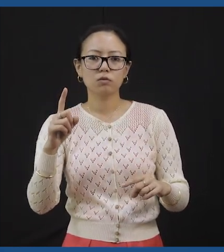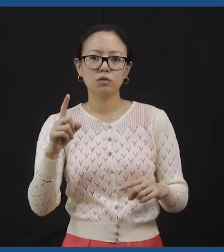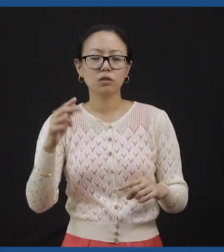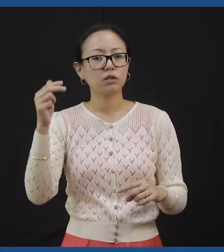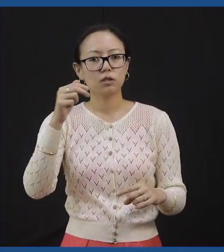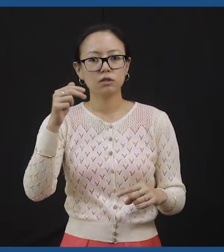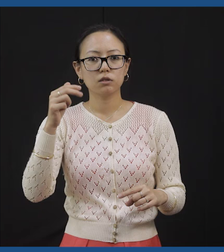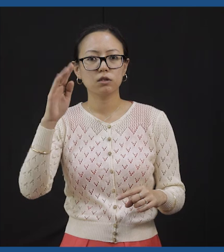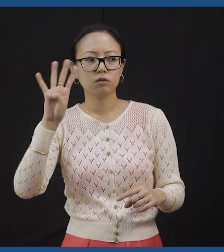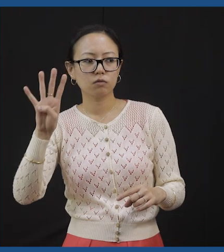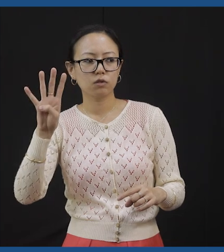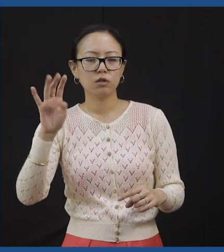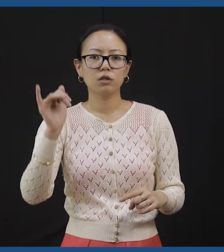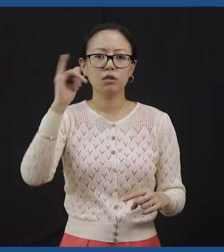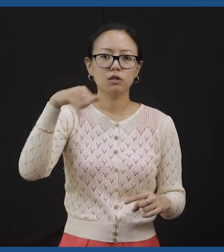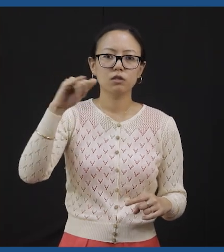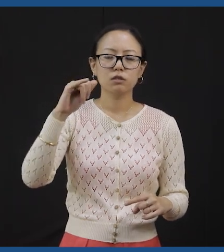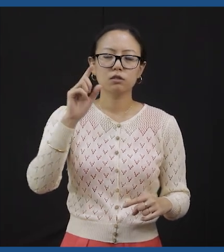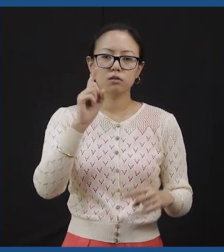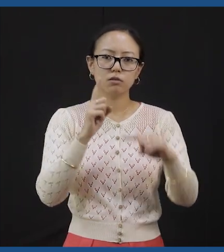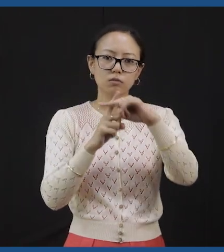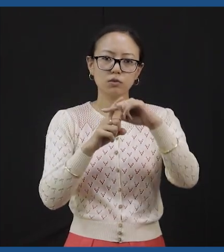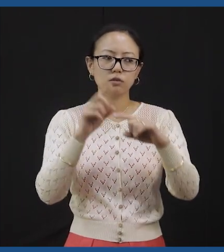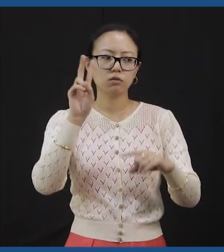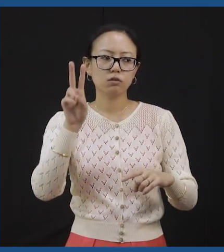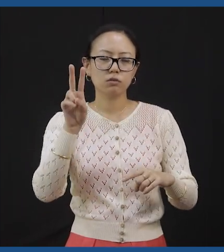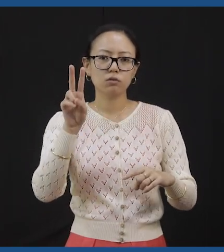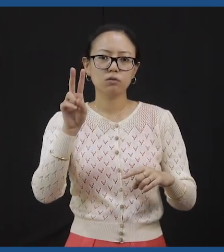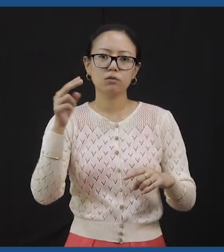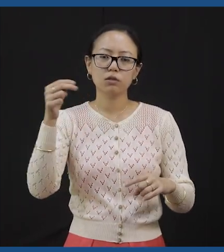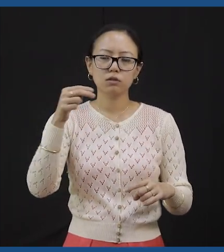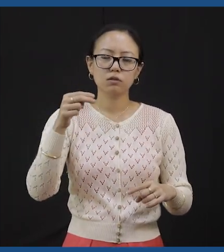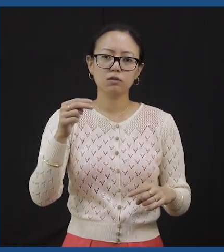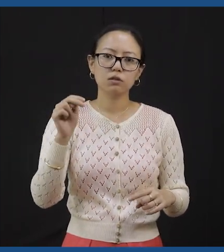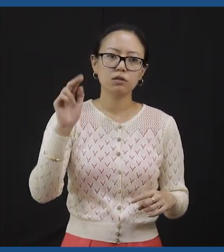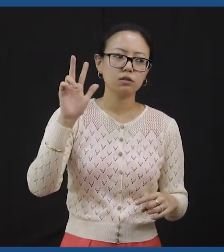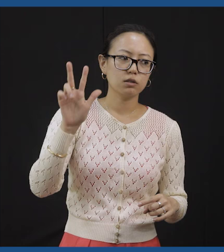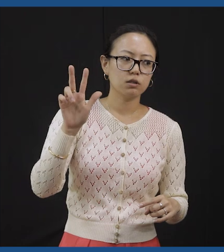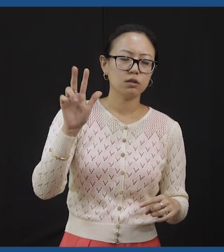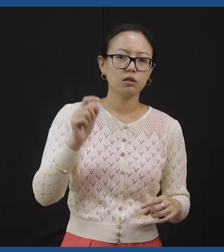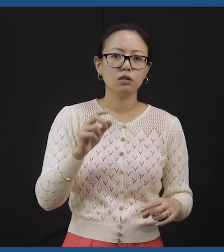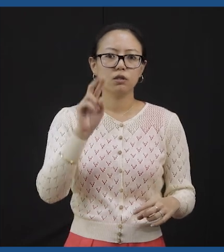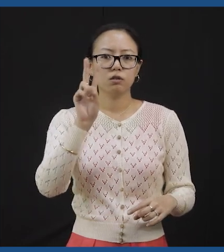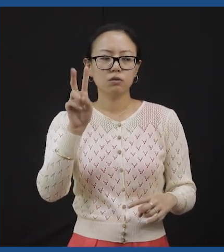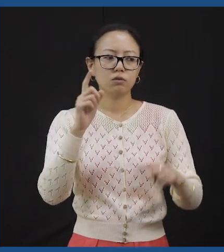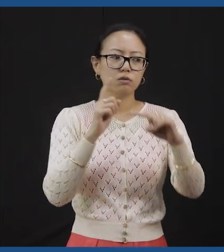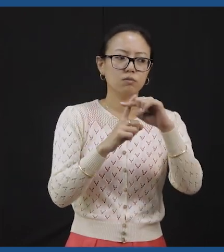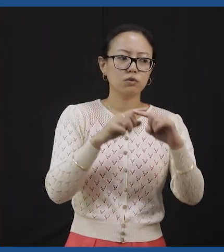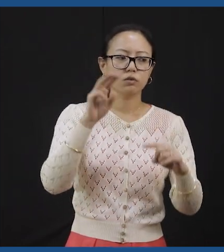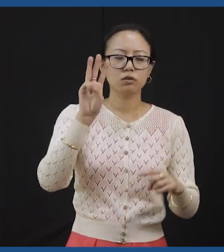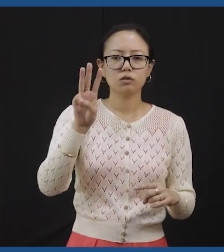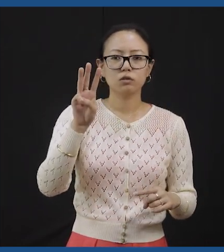plus 2 is 8. 3 plus 2 is 5. Now compare the numbers here. The